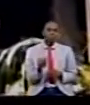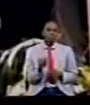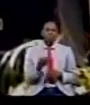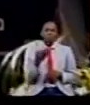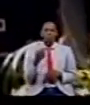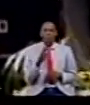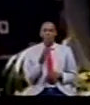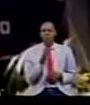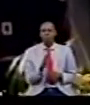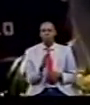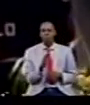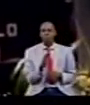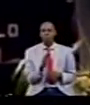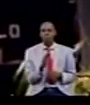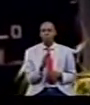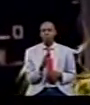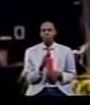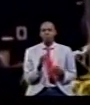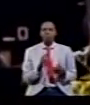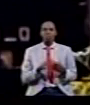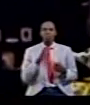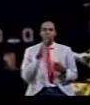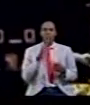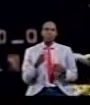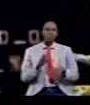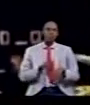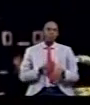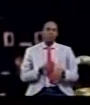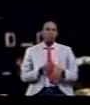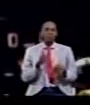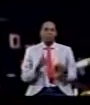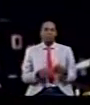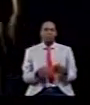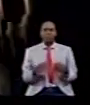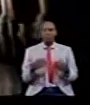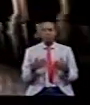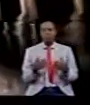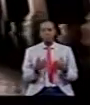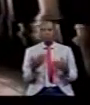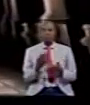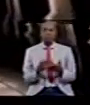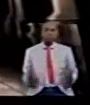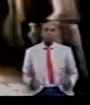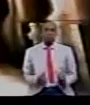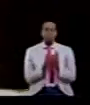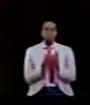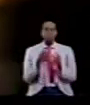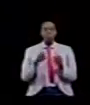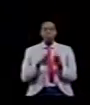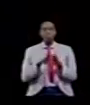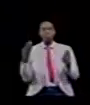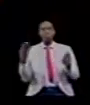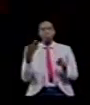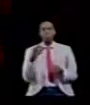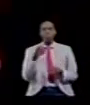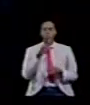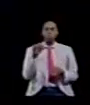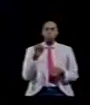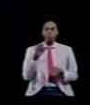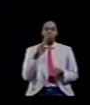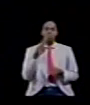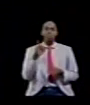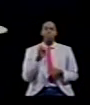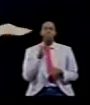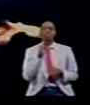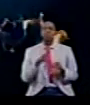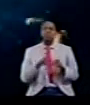lives, in our individual lives, in our family, in our homes. Open your mouth and give him all the praises.